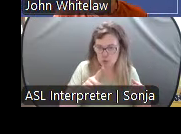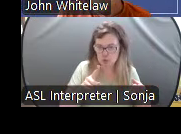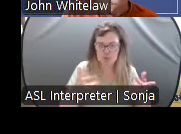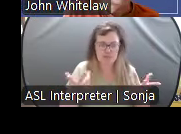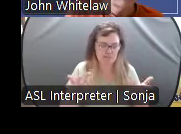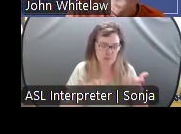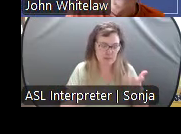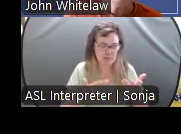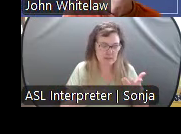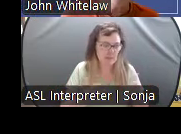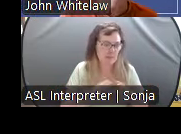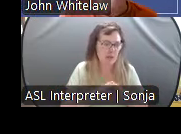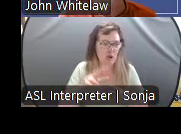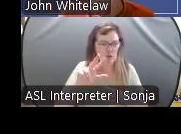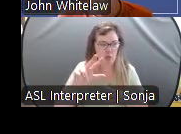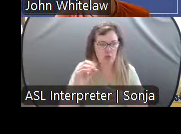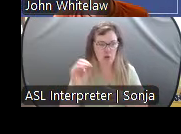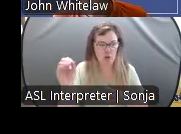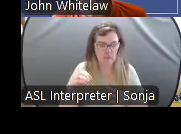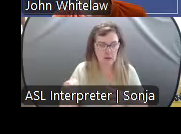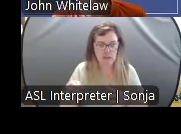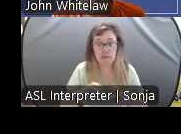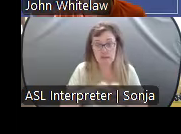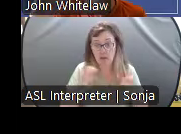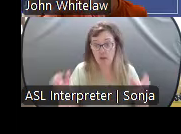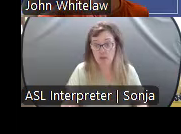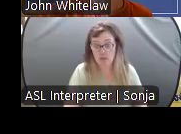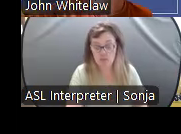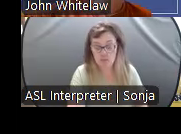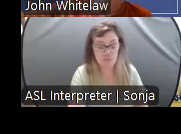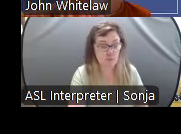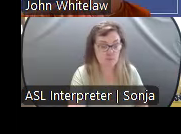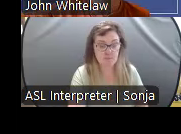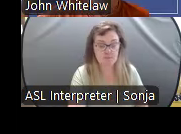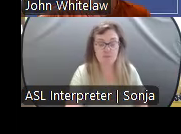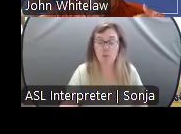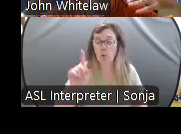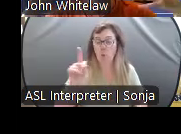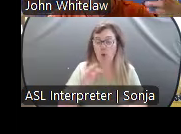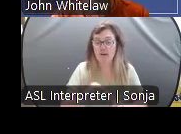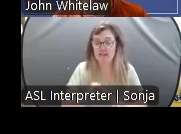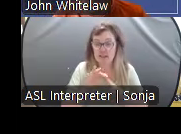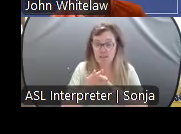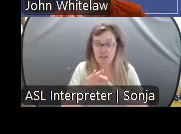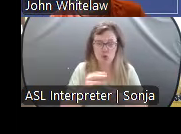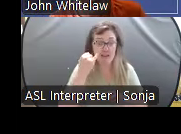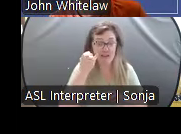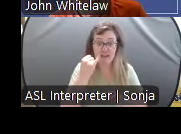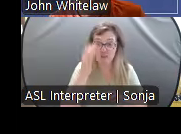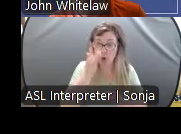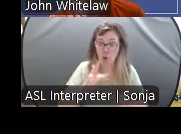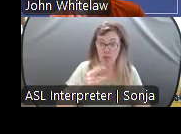30%. So that's a significant hit. There's one little exception to that. If you take retirement